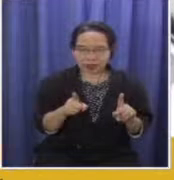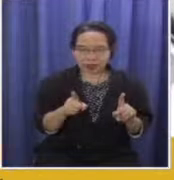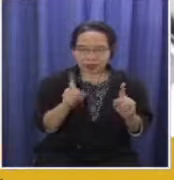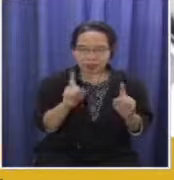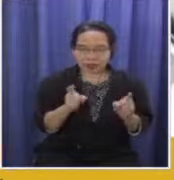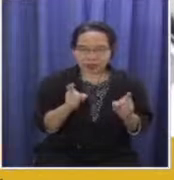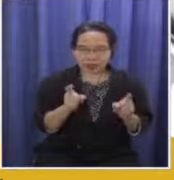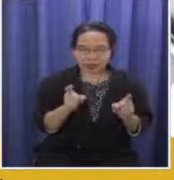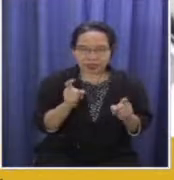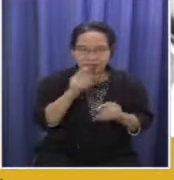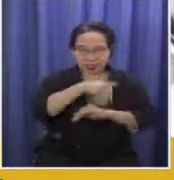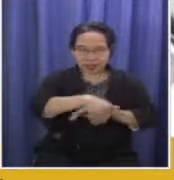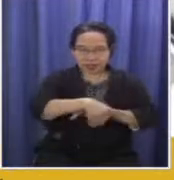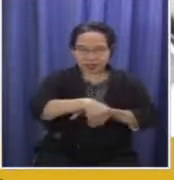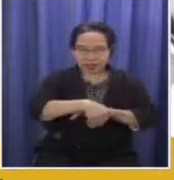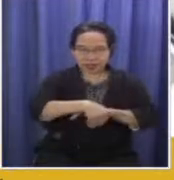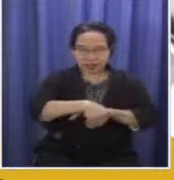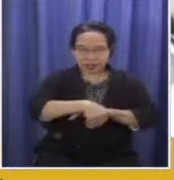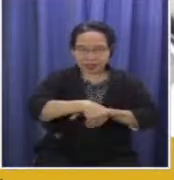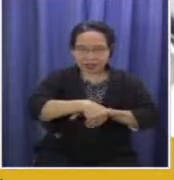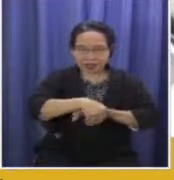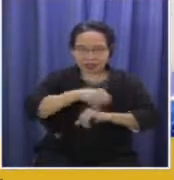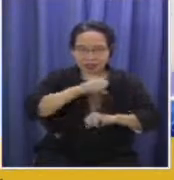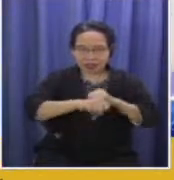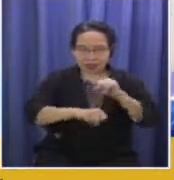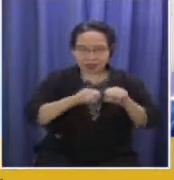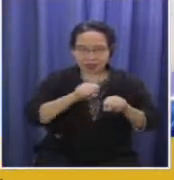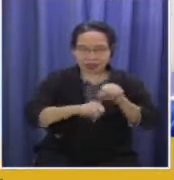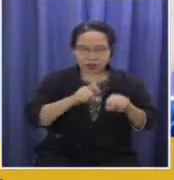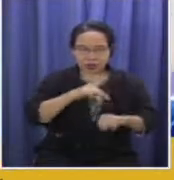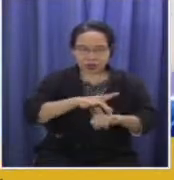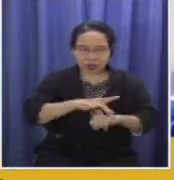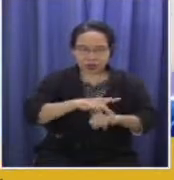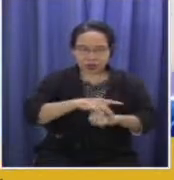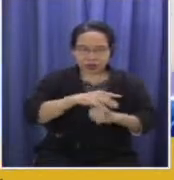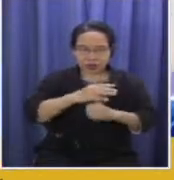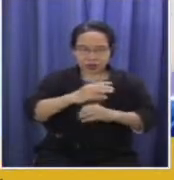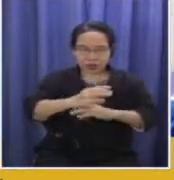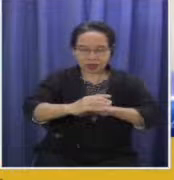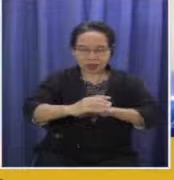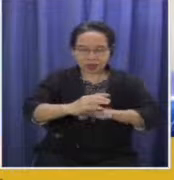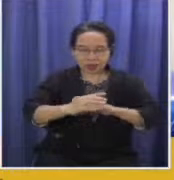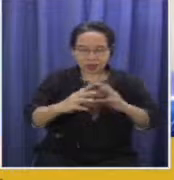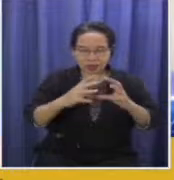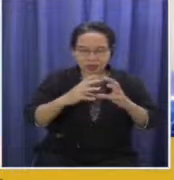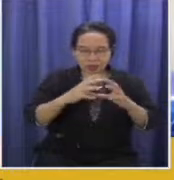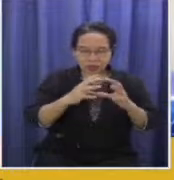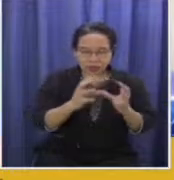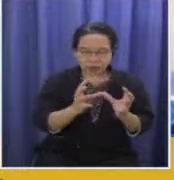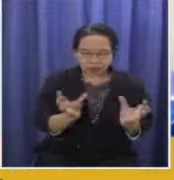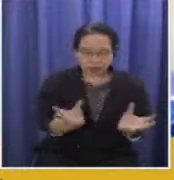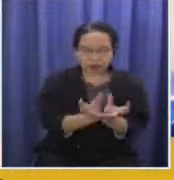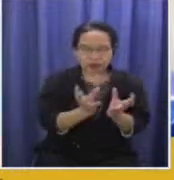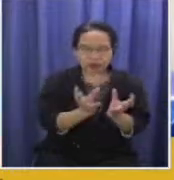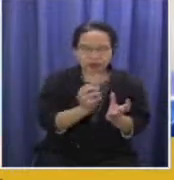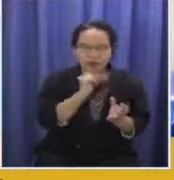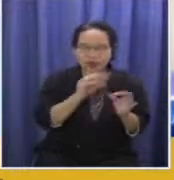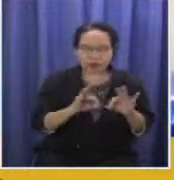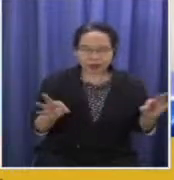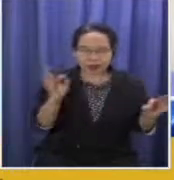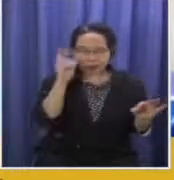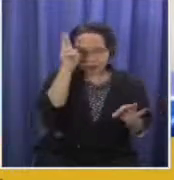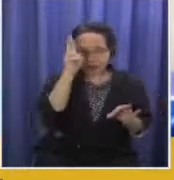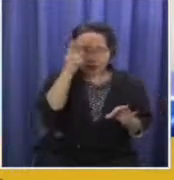must be night. That's why the earth is round. It is not flat. The reason the earth